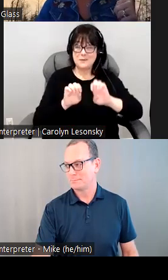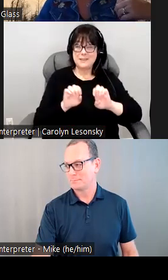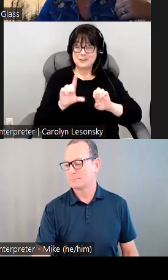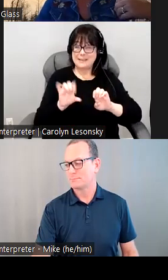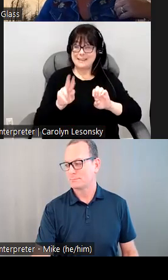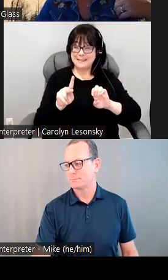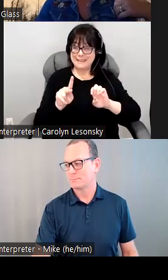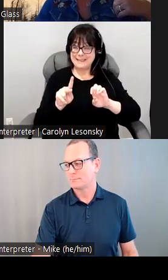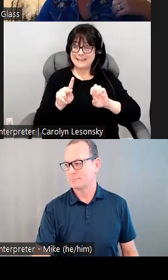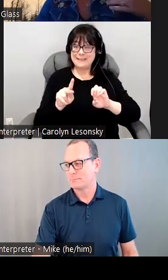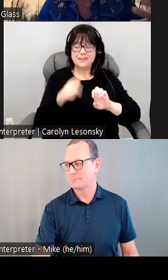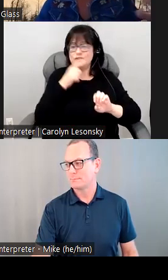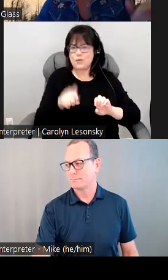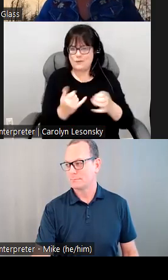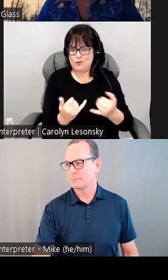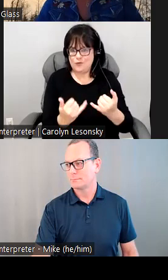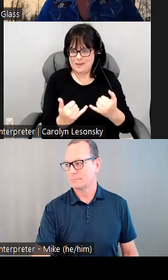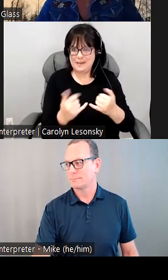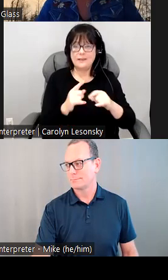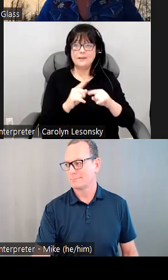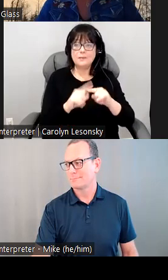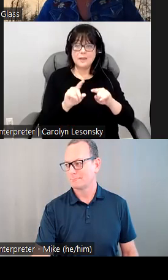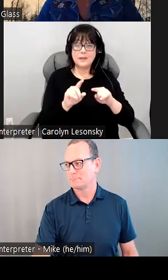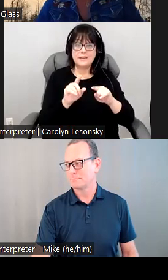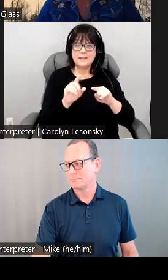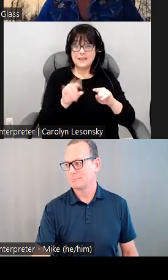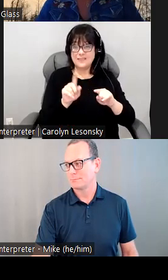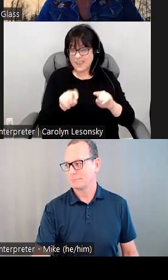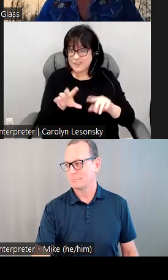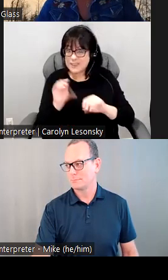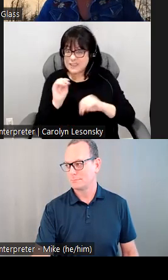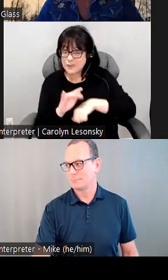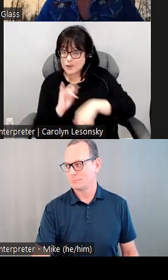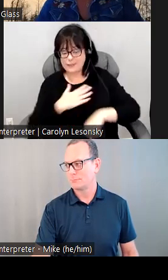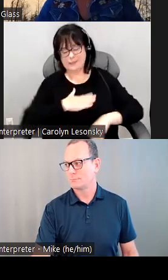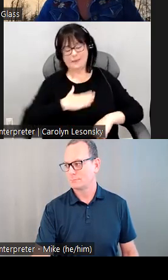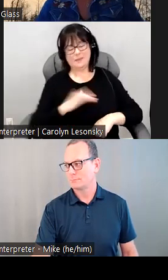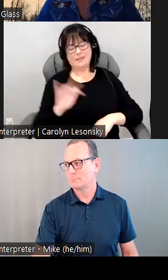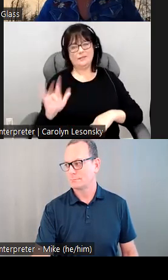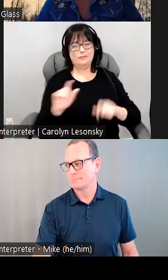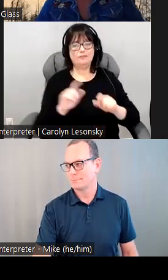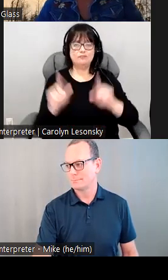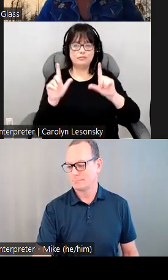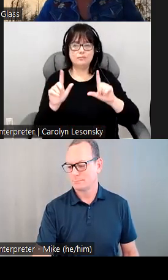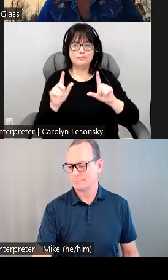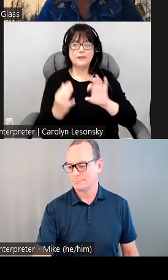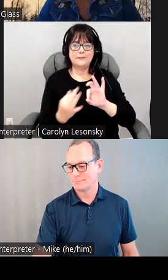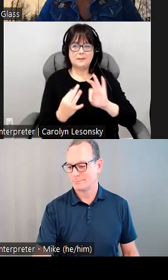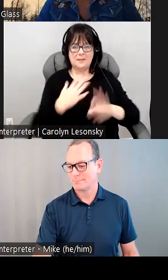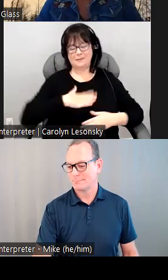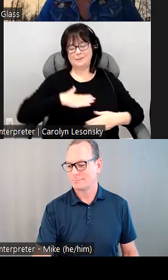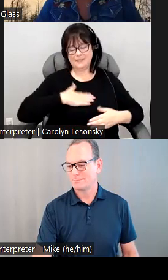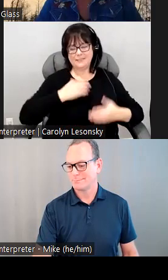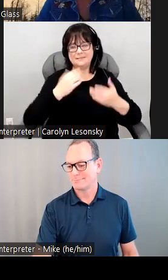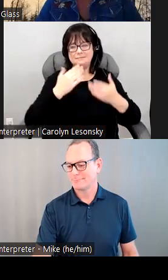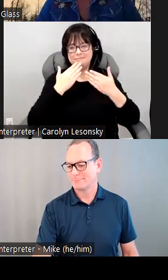have to leave, we would love it if you would click on the link in the chat just to give us your feedback about the webinar and what you were able to